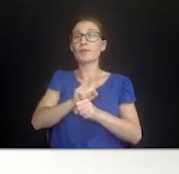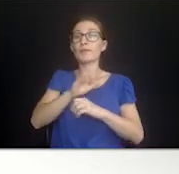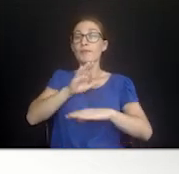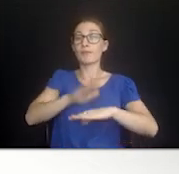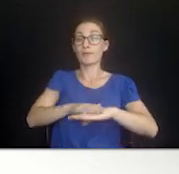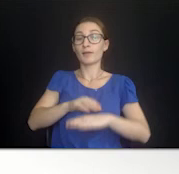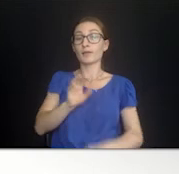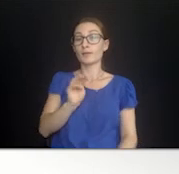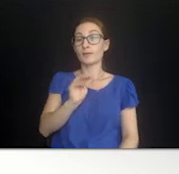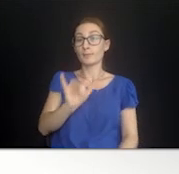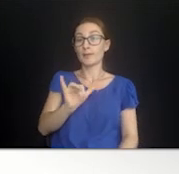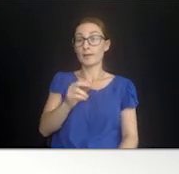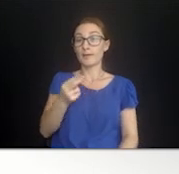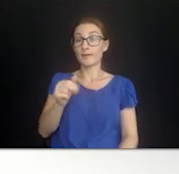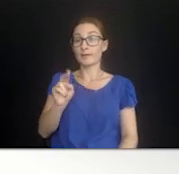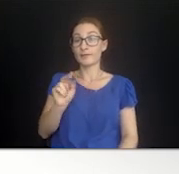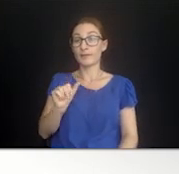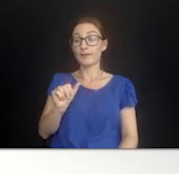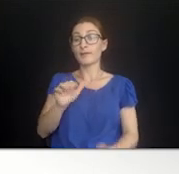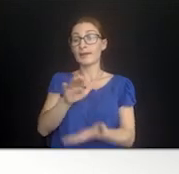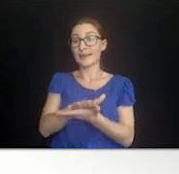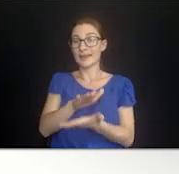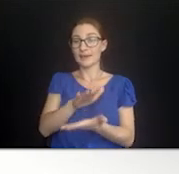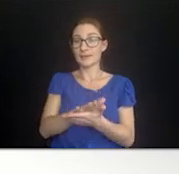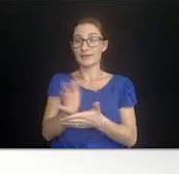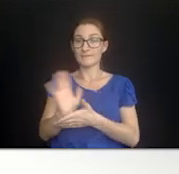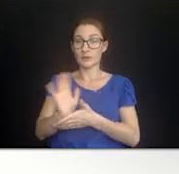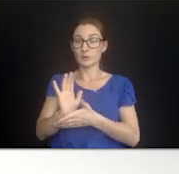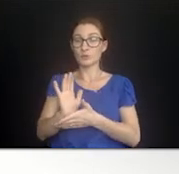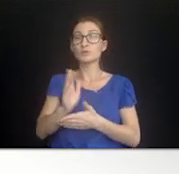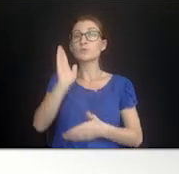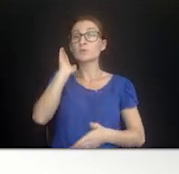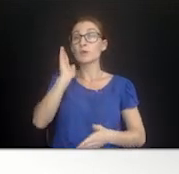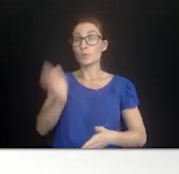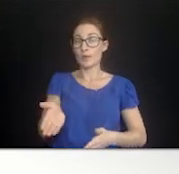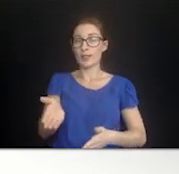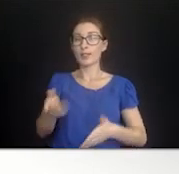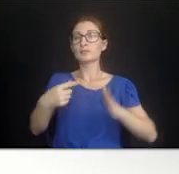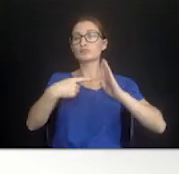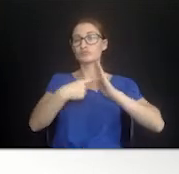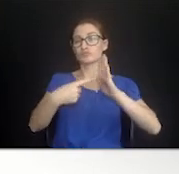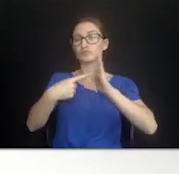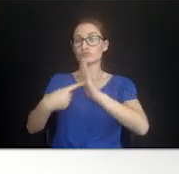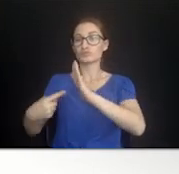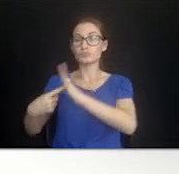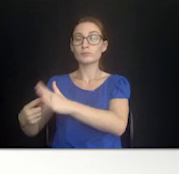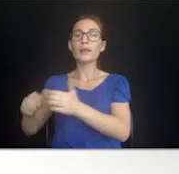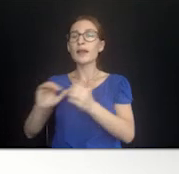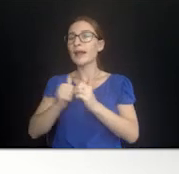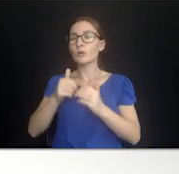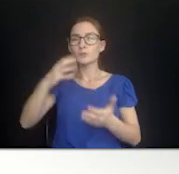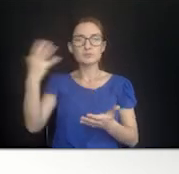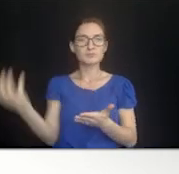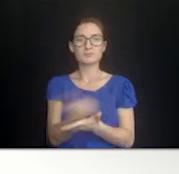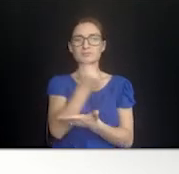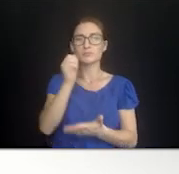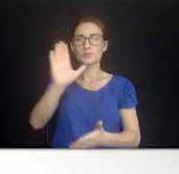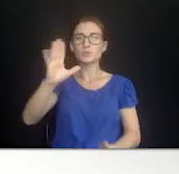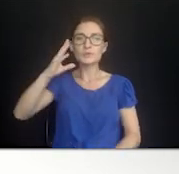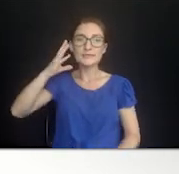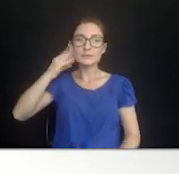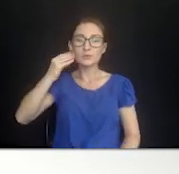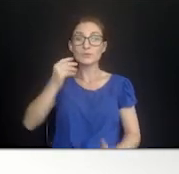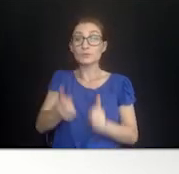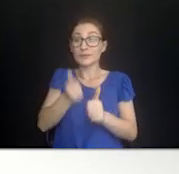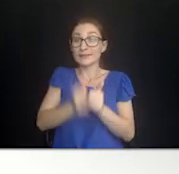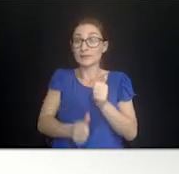our MyHana Academy videos, where we'll actually go through the platform and demo how to maximize your guys'